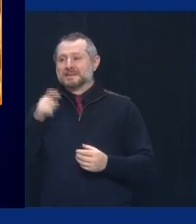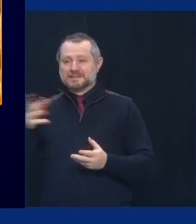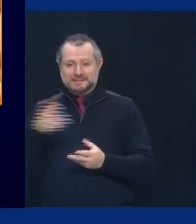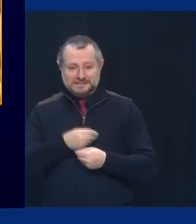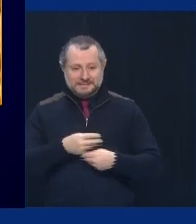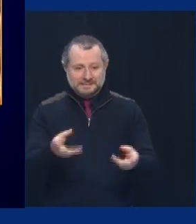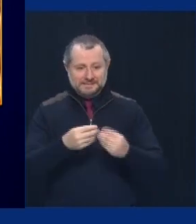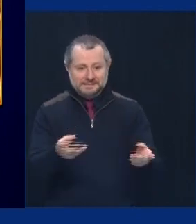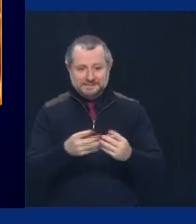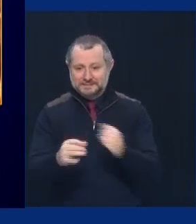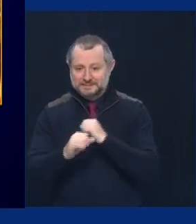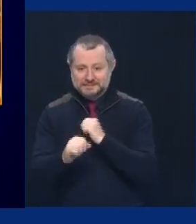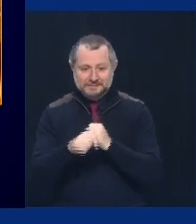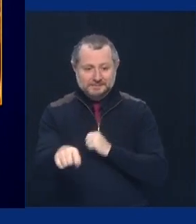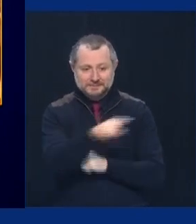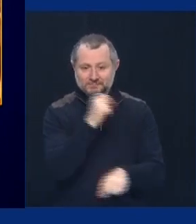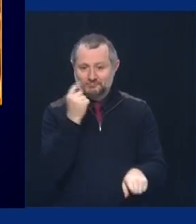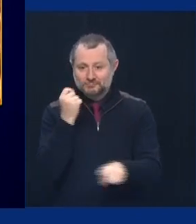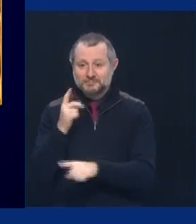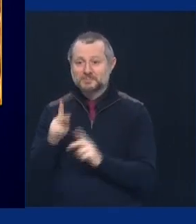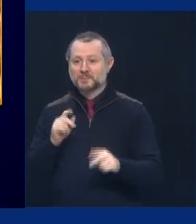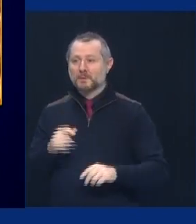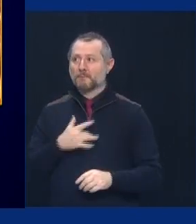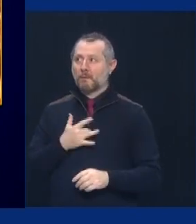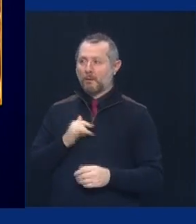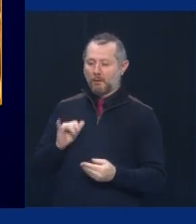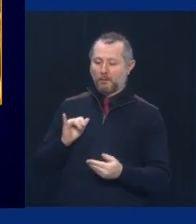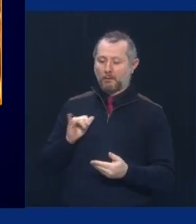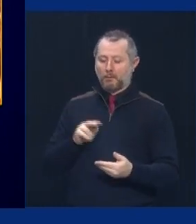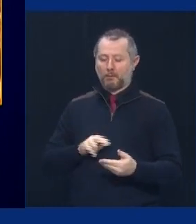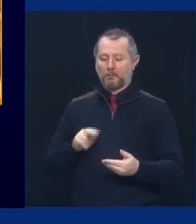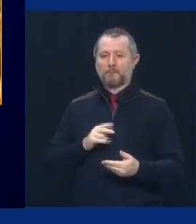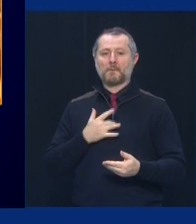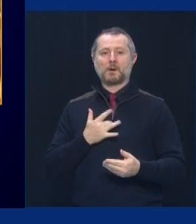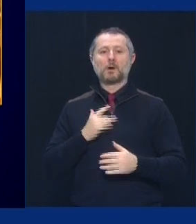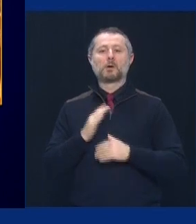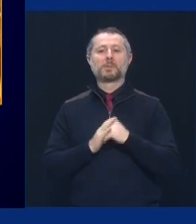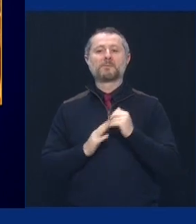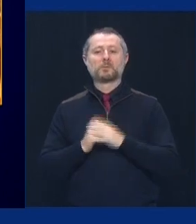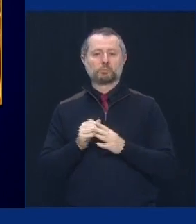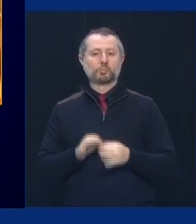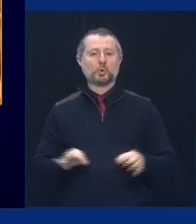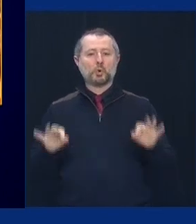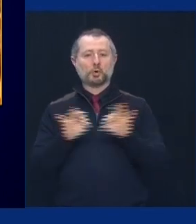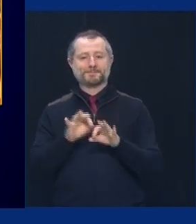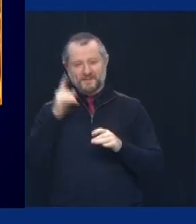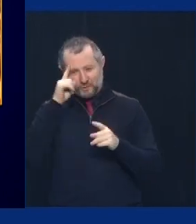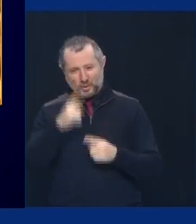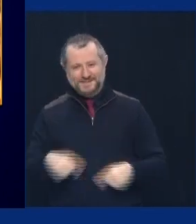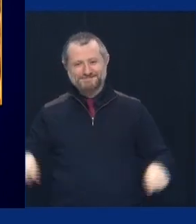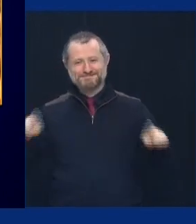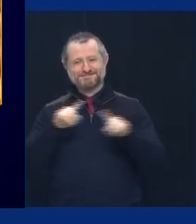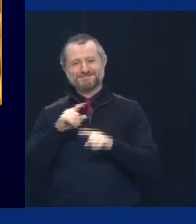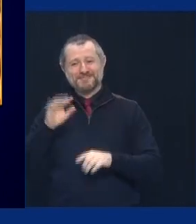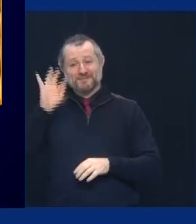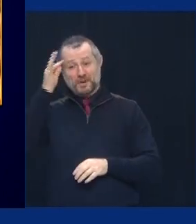Latino communities become engaged. And so it's going to be imperative on all of us, the federal government, the